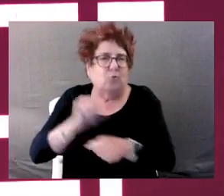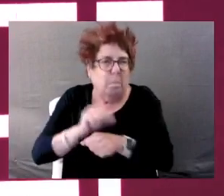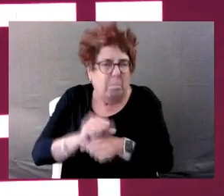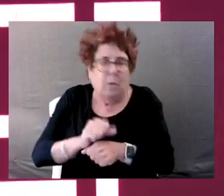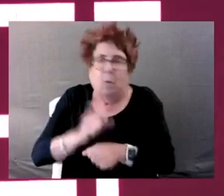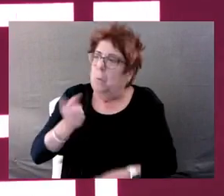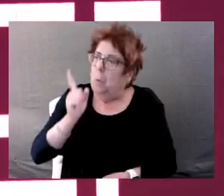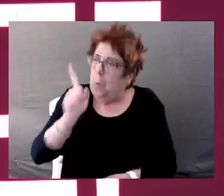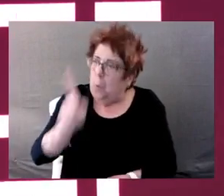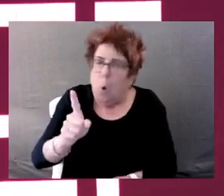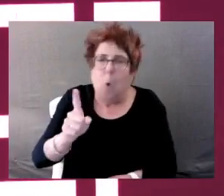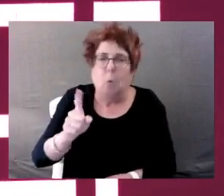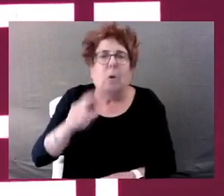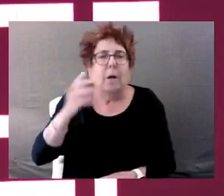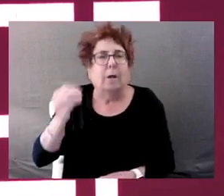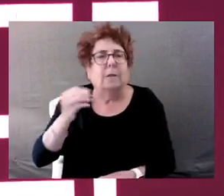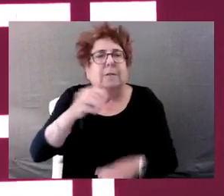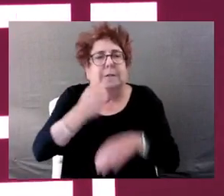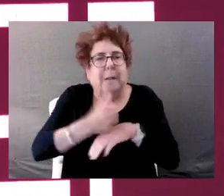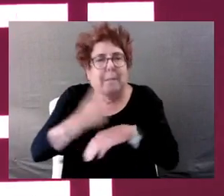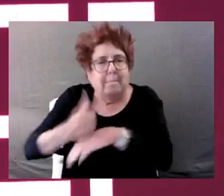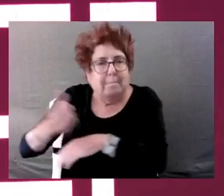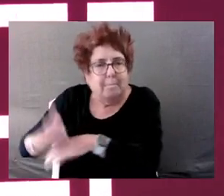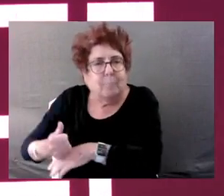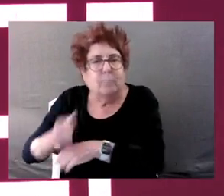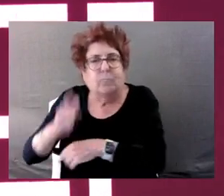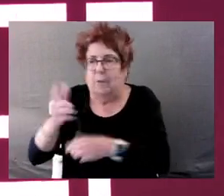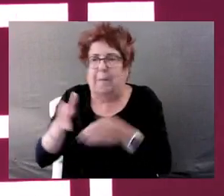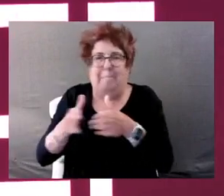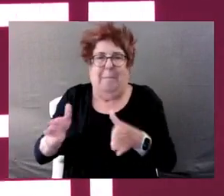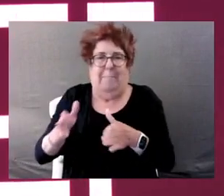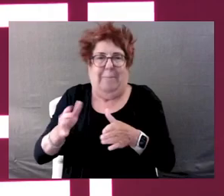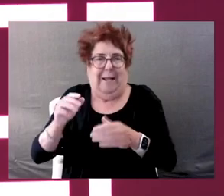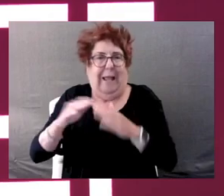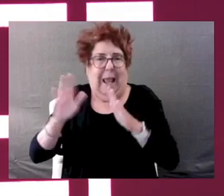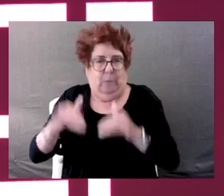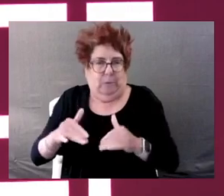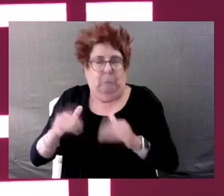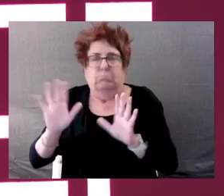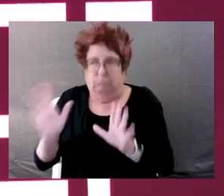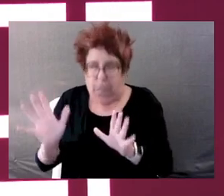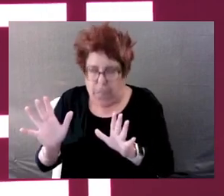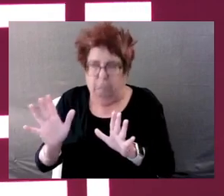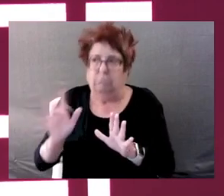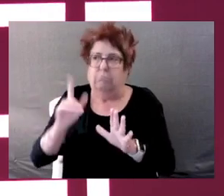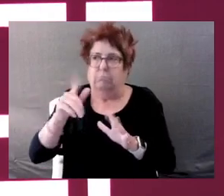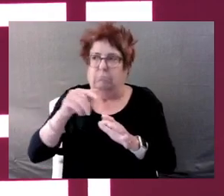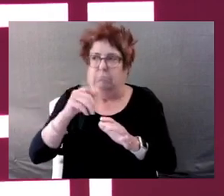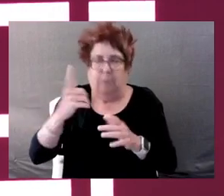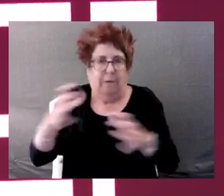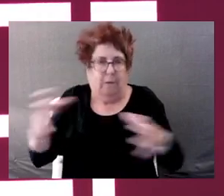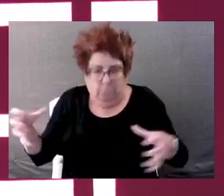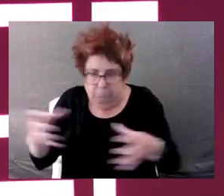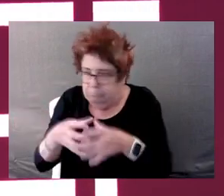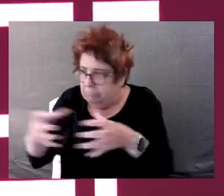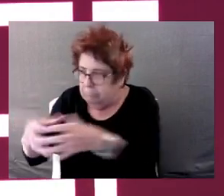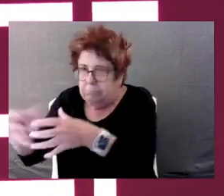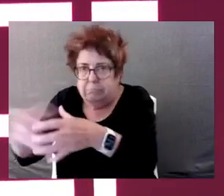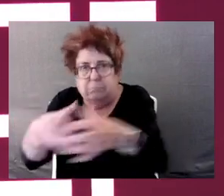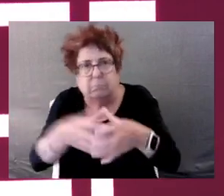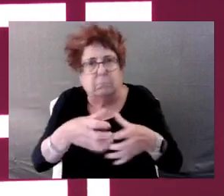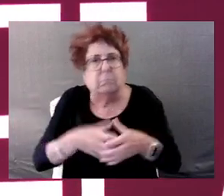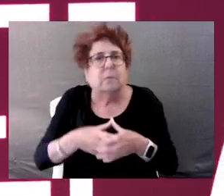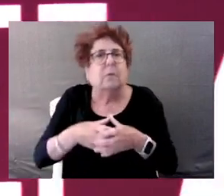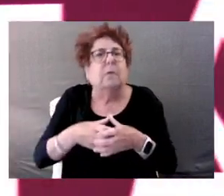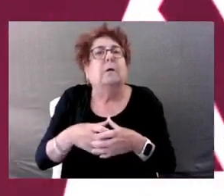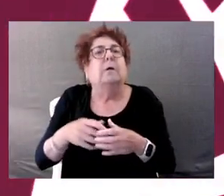residence councils for this housing authority, this public housing authority. And so everybody told me that we would have this meeting, this upcoming meeting, that I